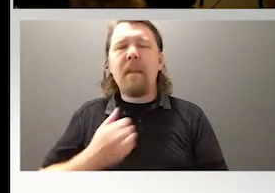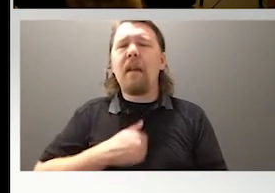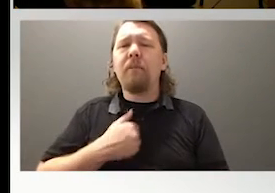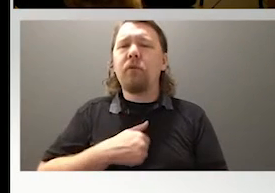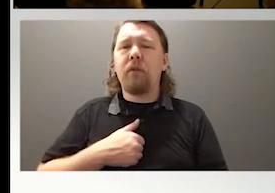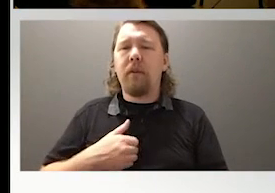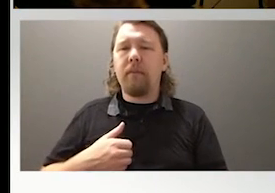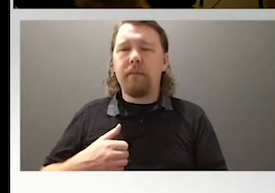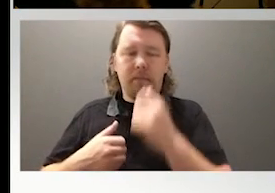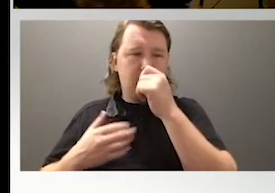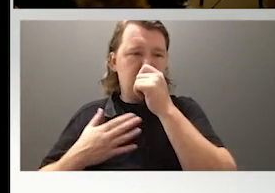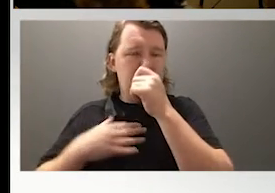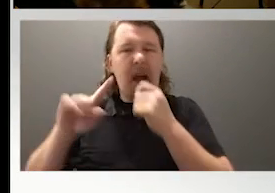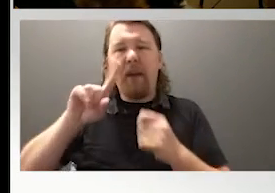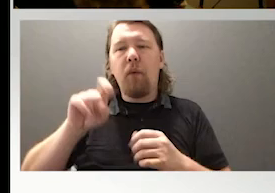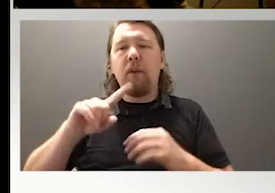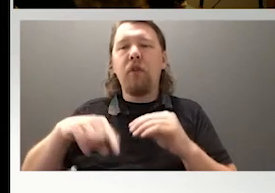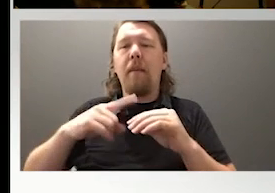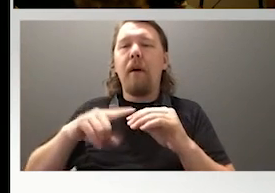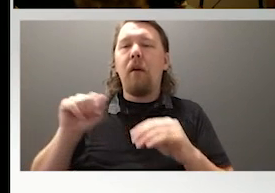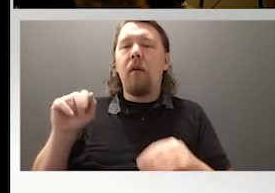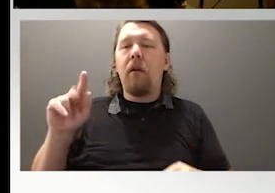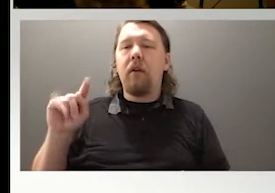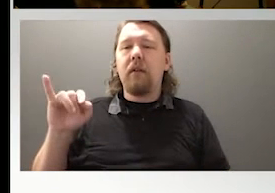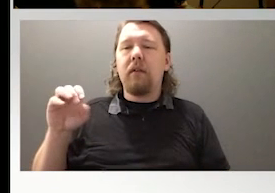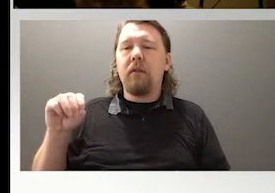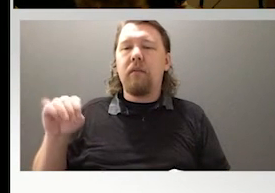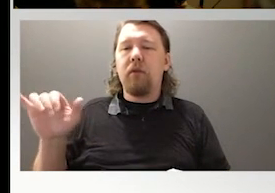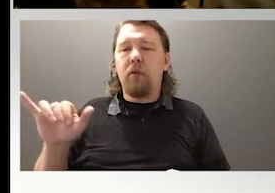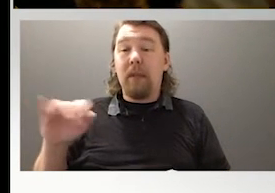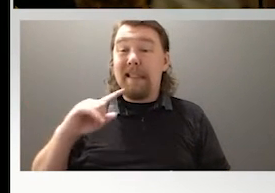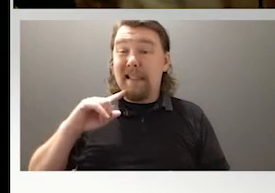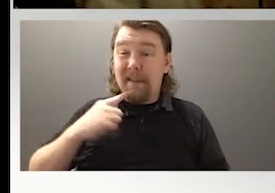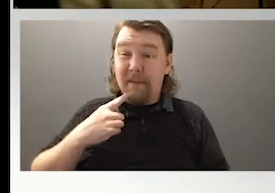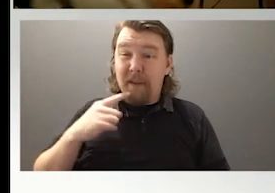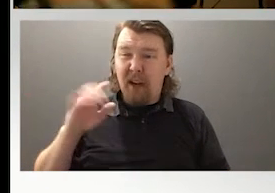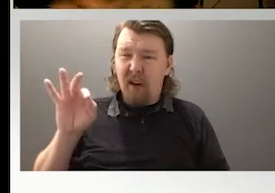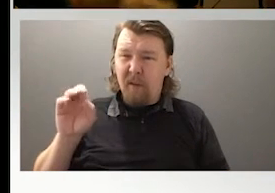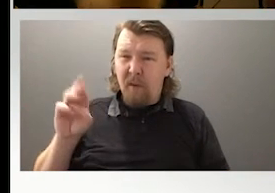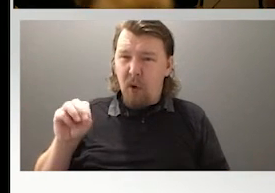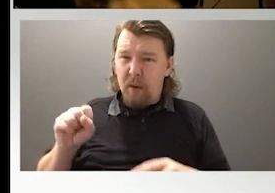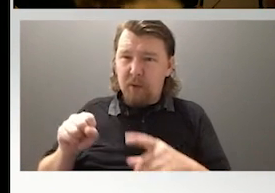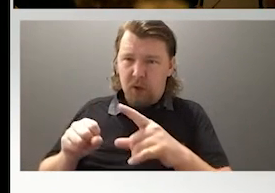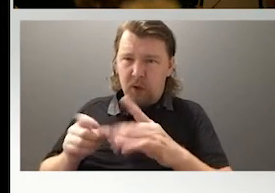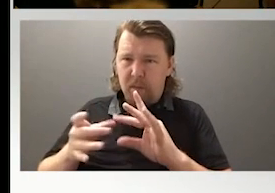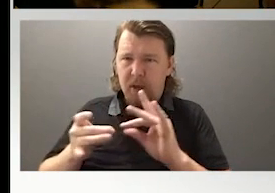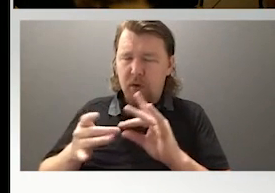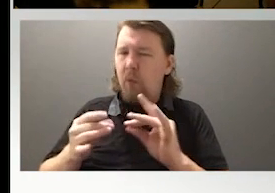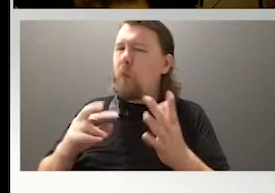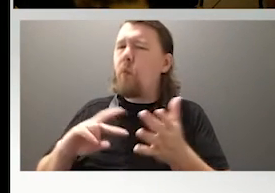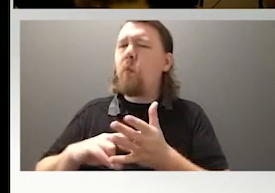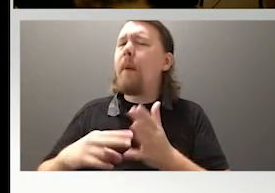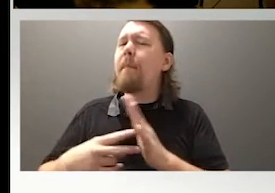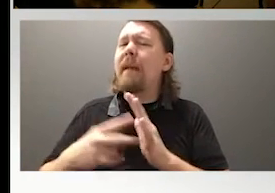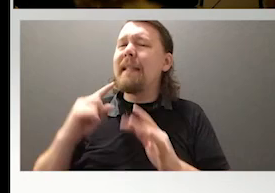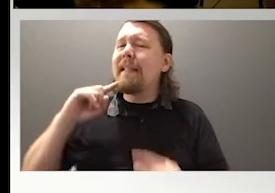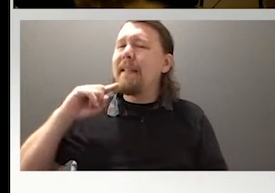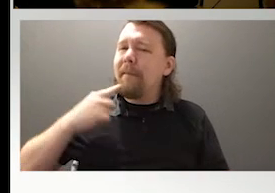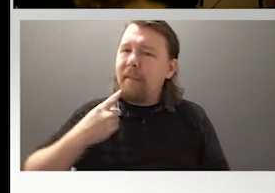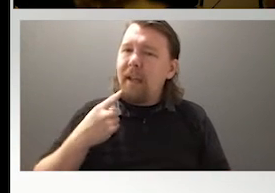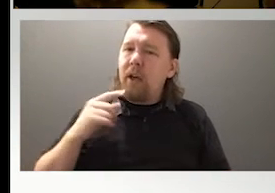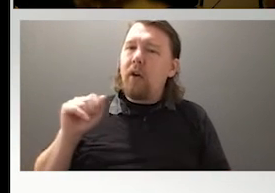I'm sorry, my question's about autism as well, like severe forms, like what does that mean